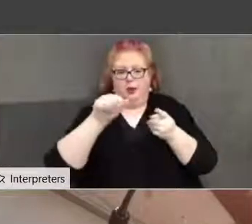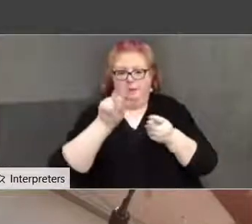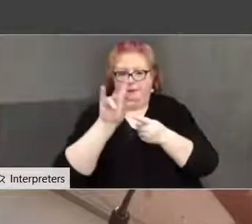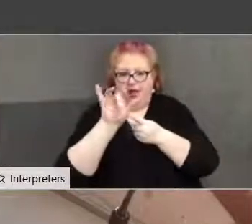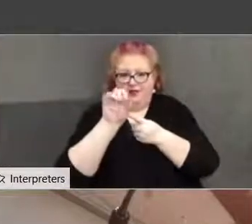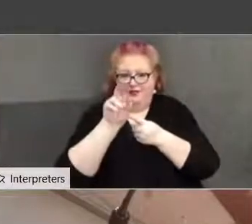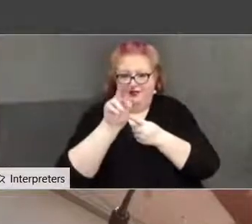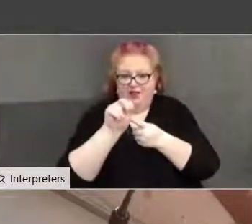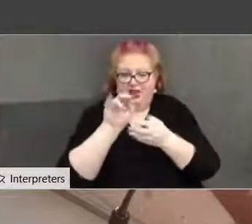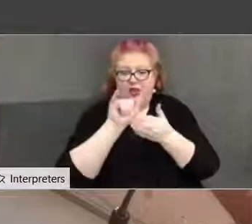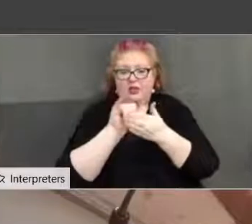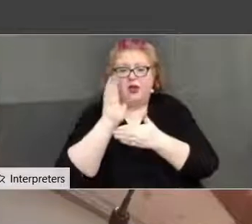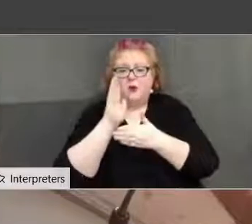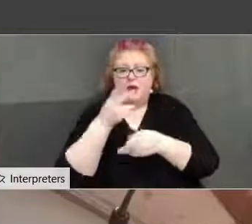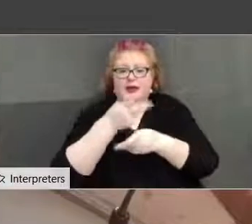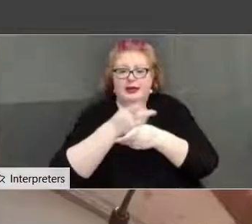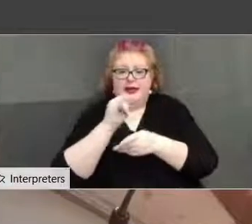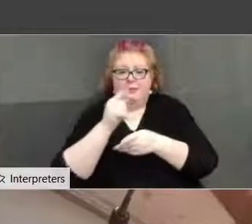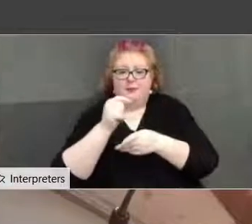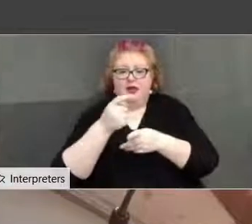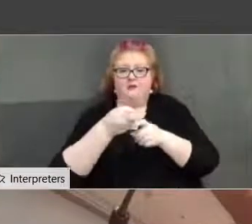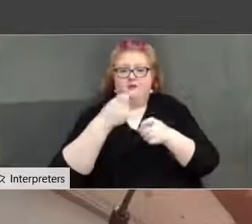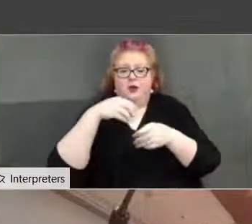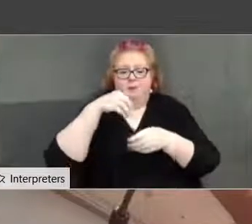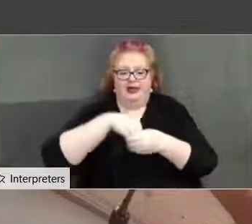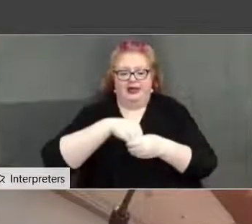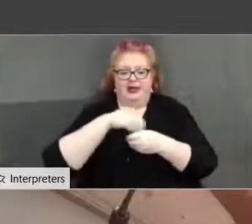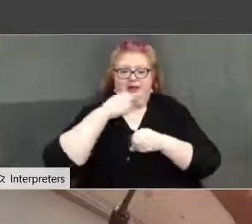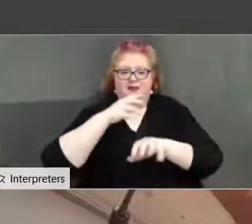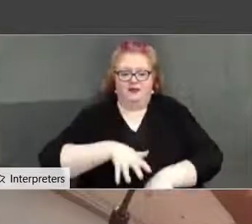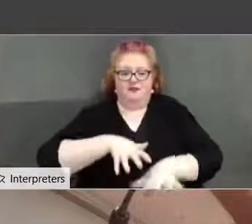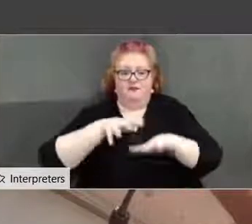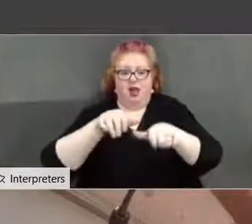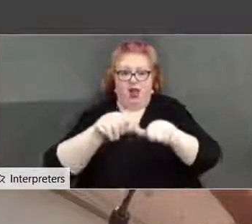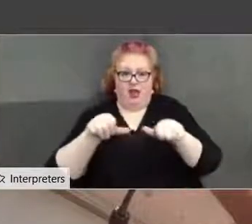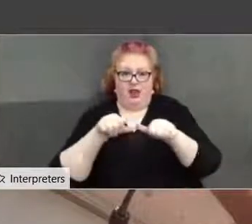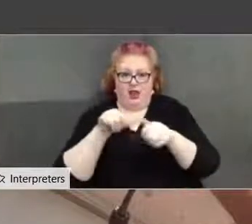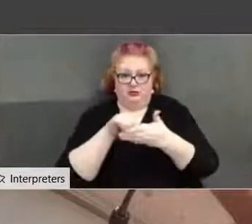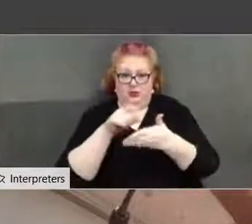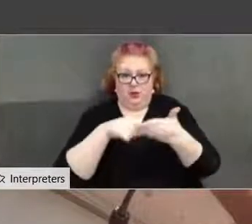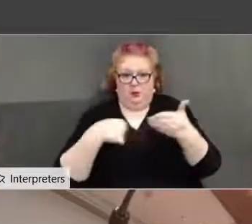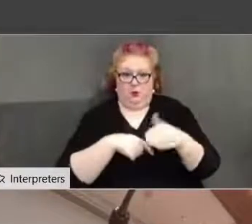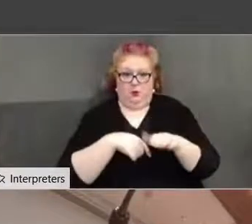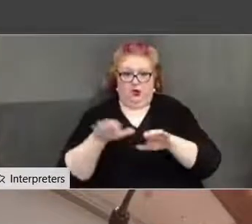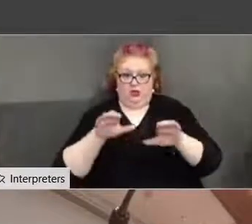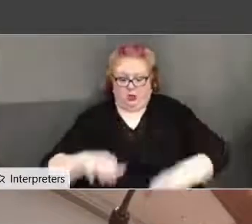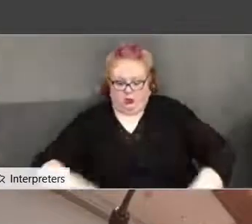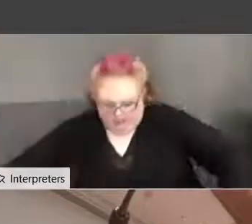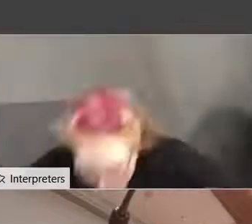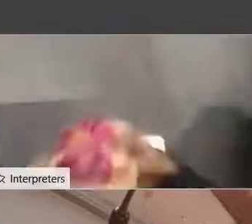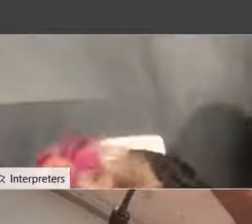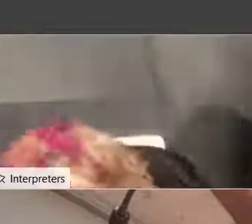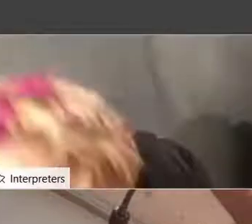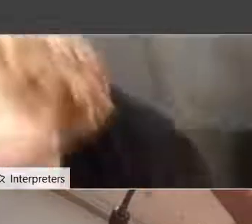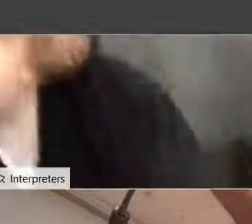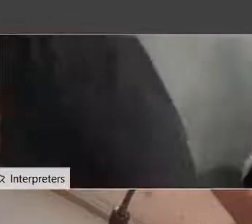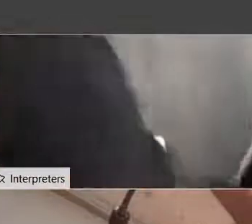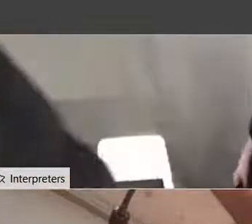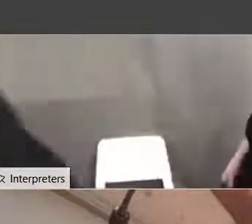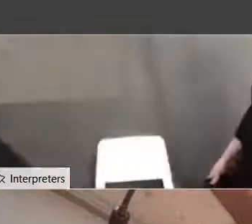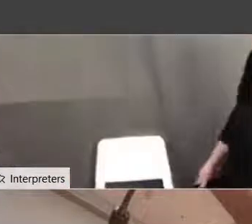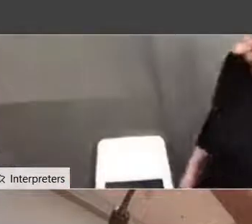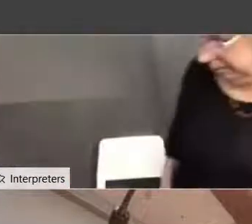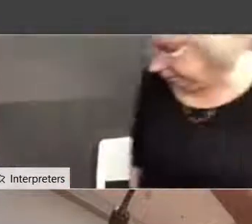keep it out of the flood area? Is that what we're doing? It'll bring it out of the floodway, which was where the